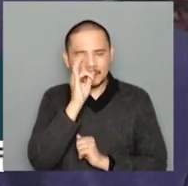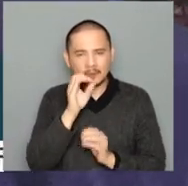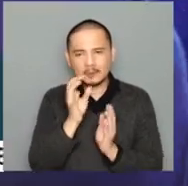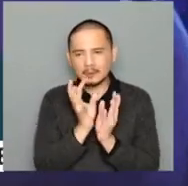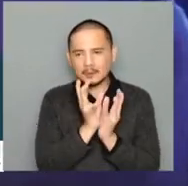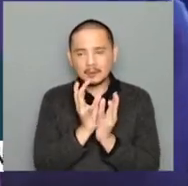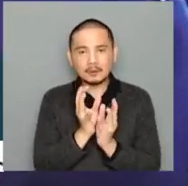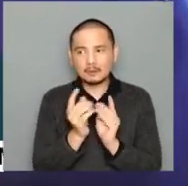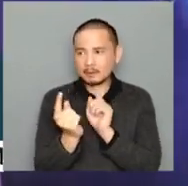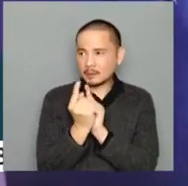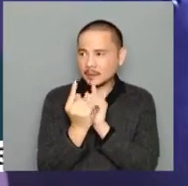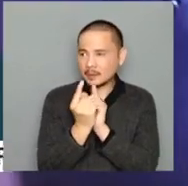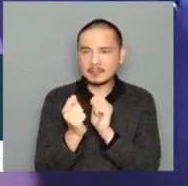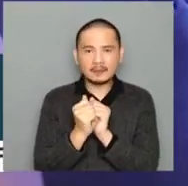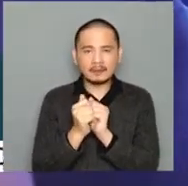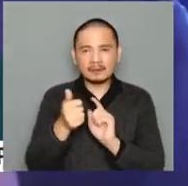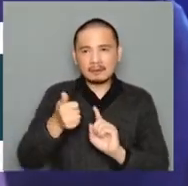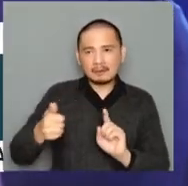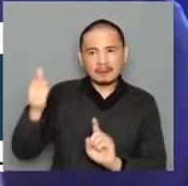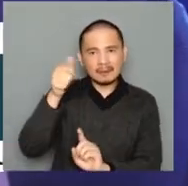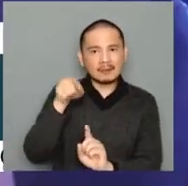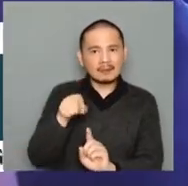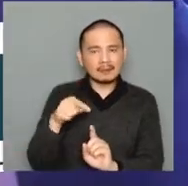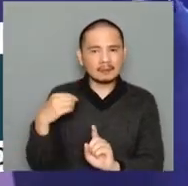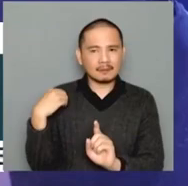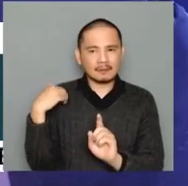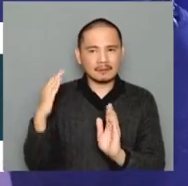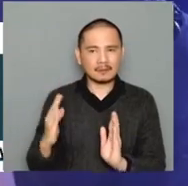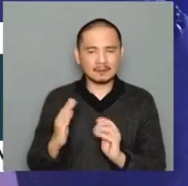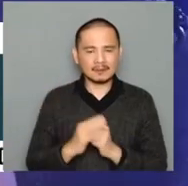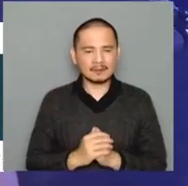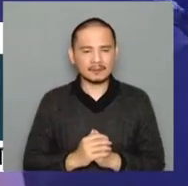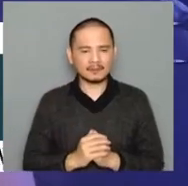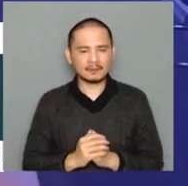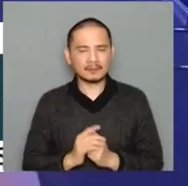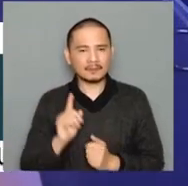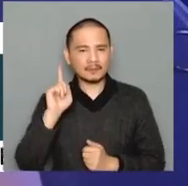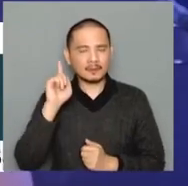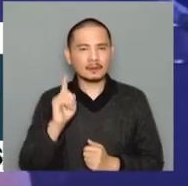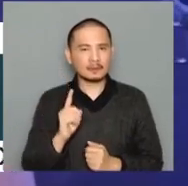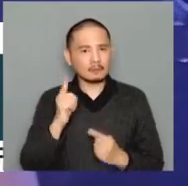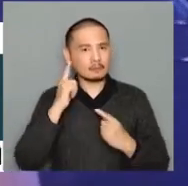officials. I think it's great that we're finally getting our proper recognition.